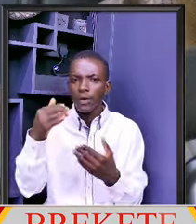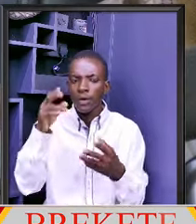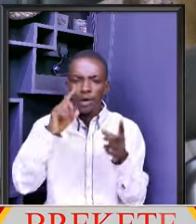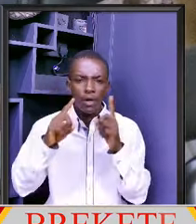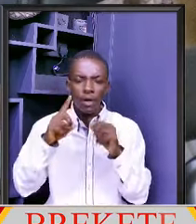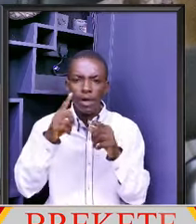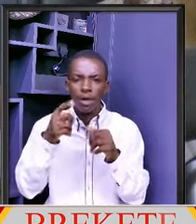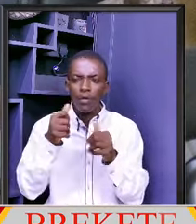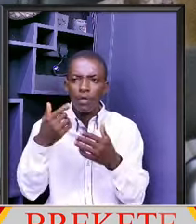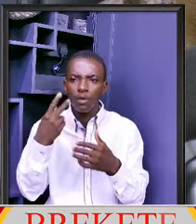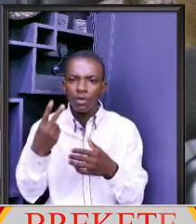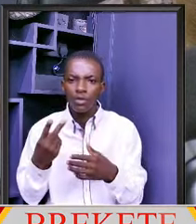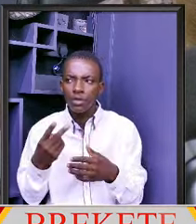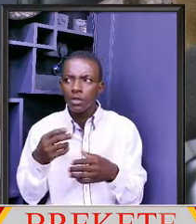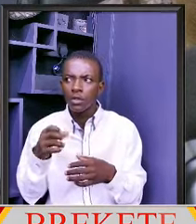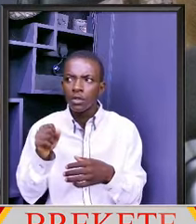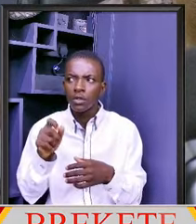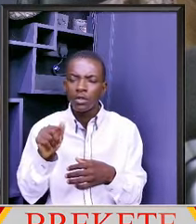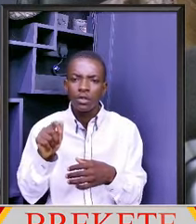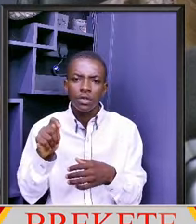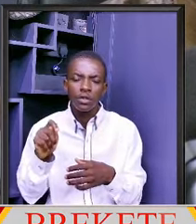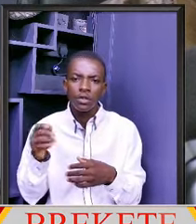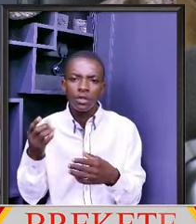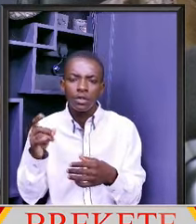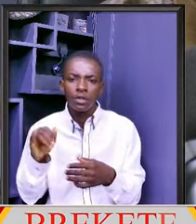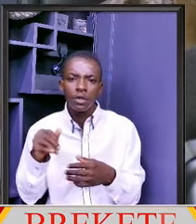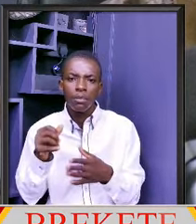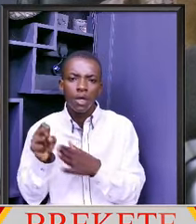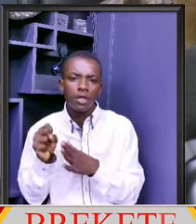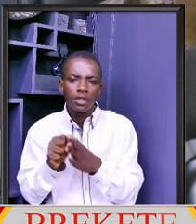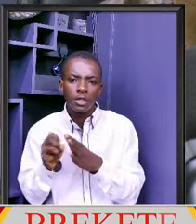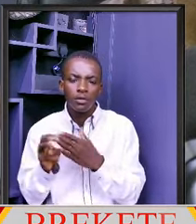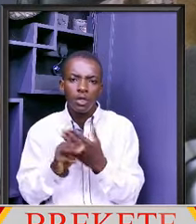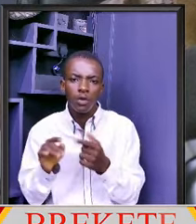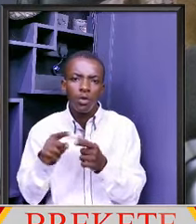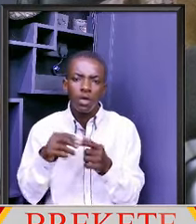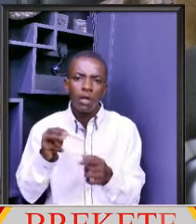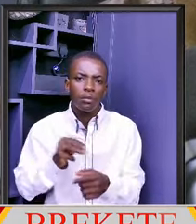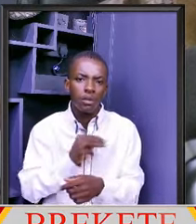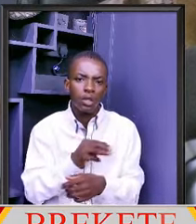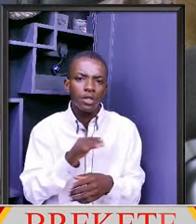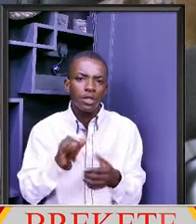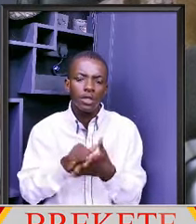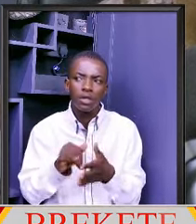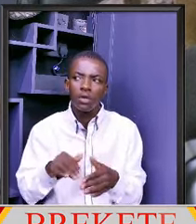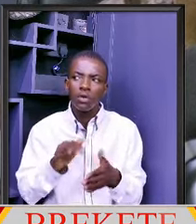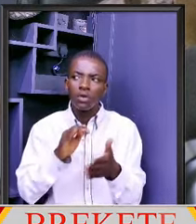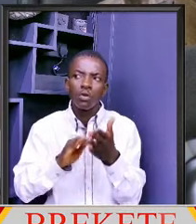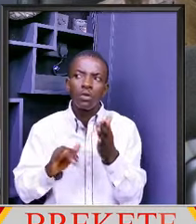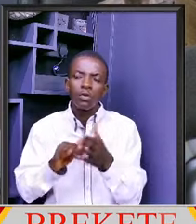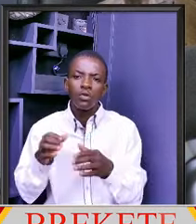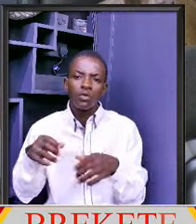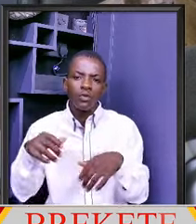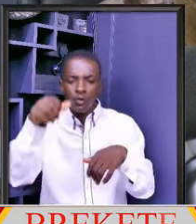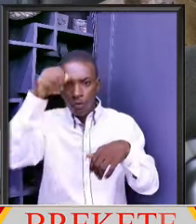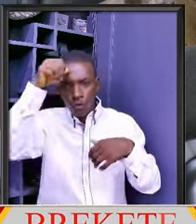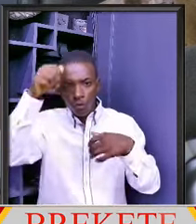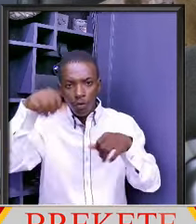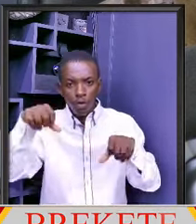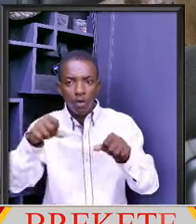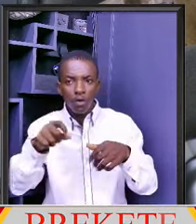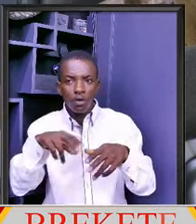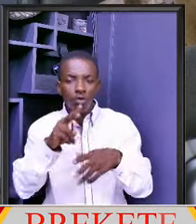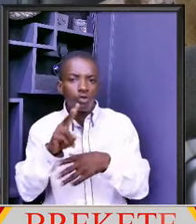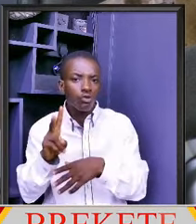Everybody's looking at me. So in this studio, if you remember, I made a statement. When the minister said they are going to remove keke, they are going to give us